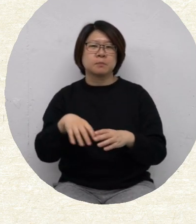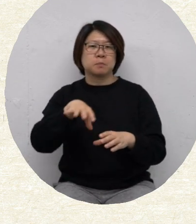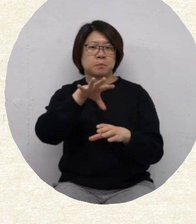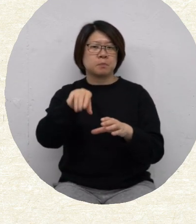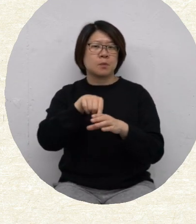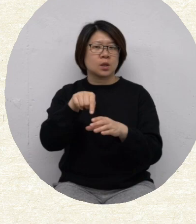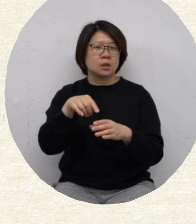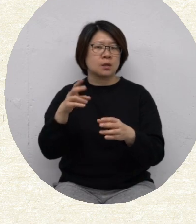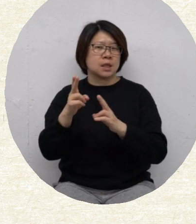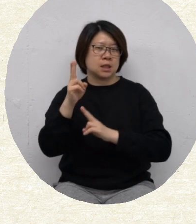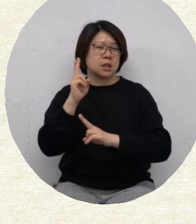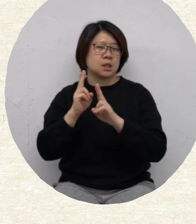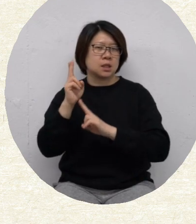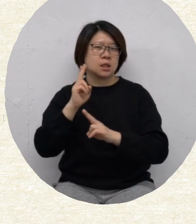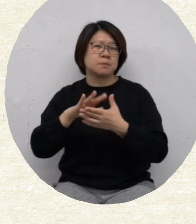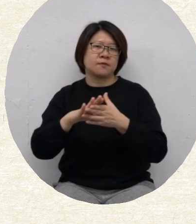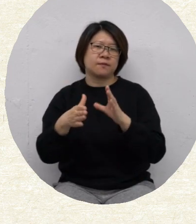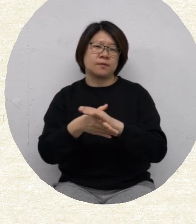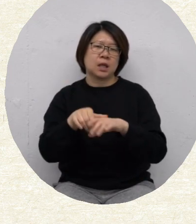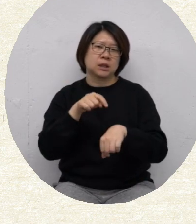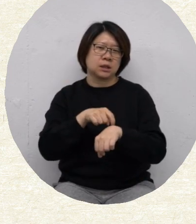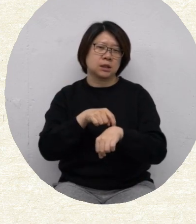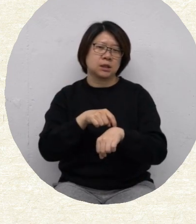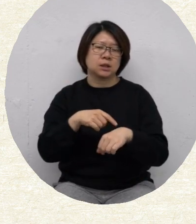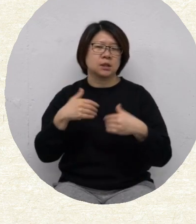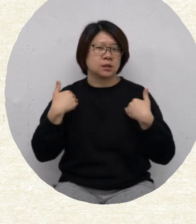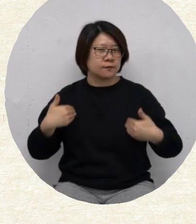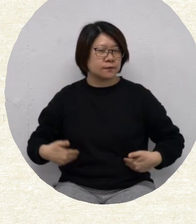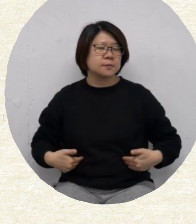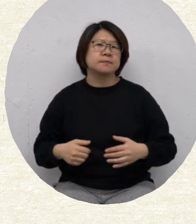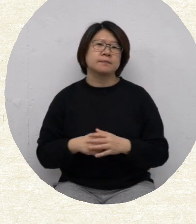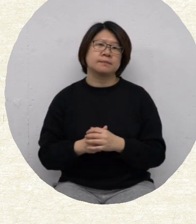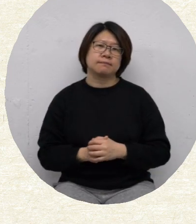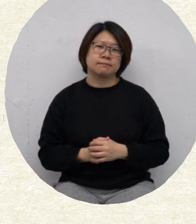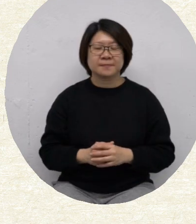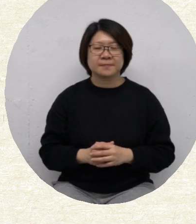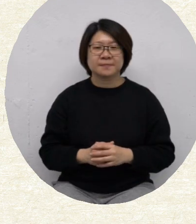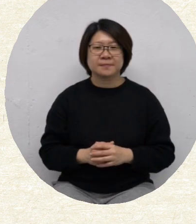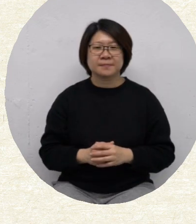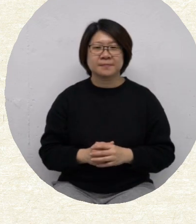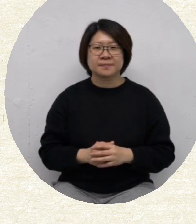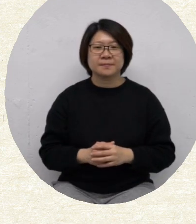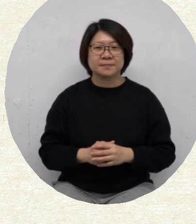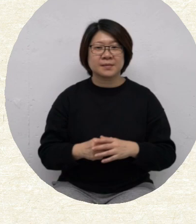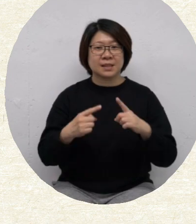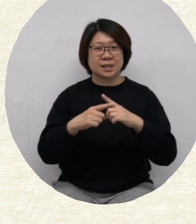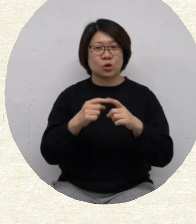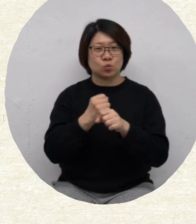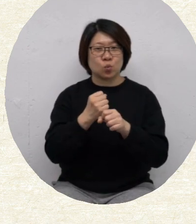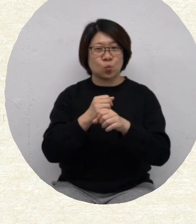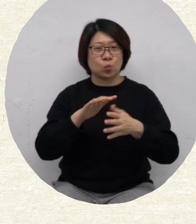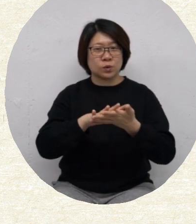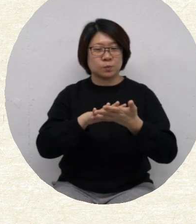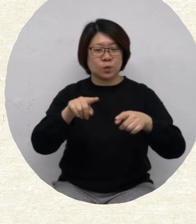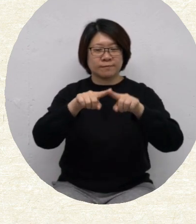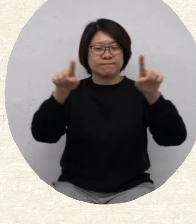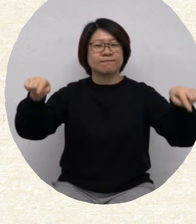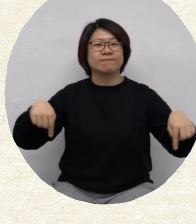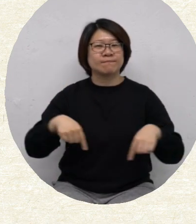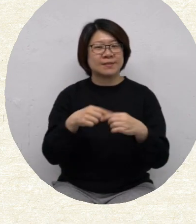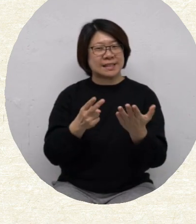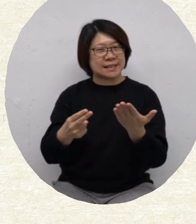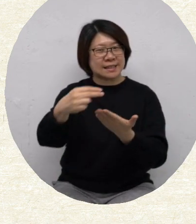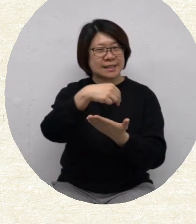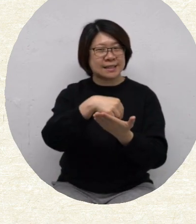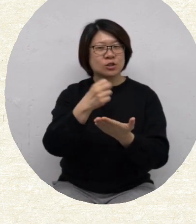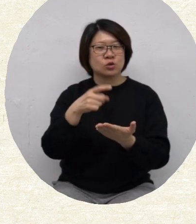These ceramic objects are castings of the negative spaces of plastic packages. Through the physical